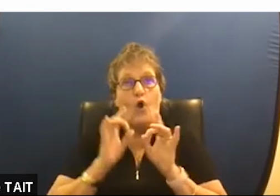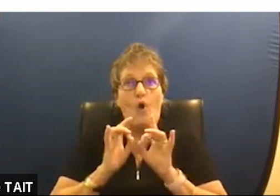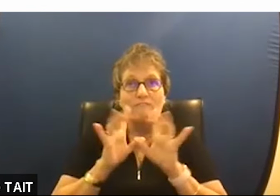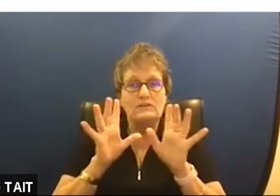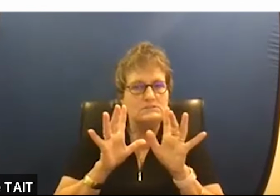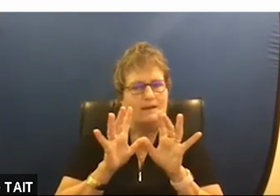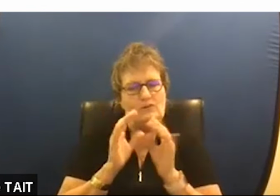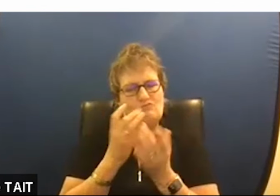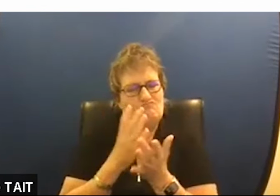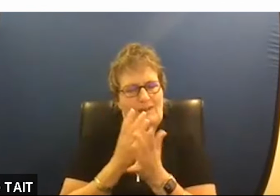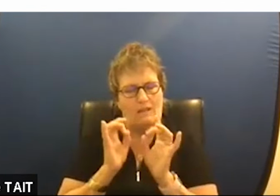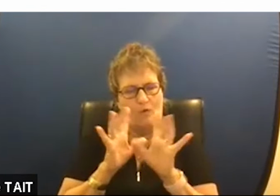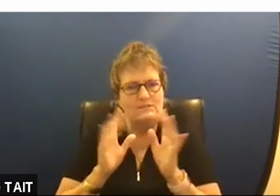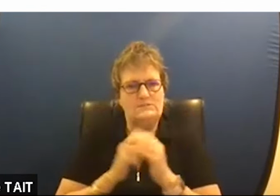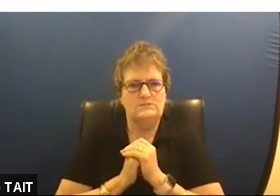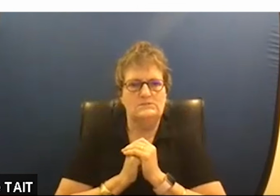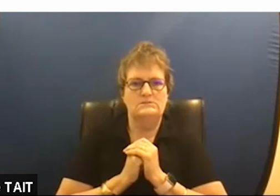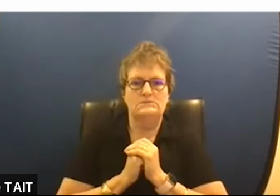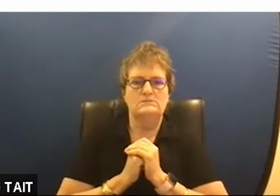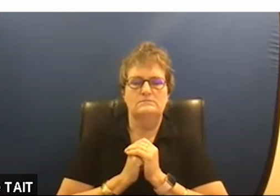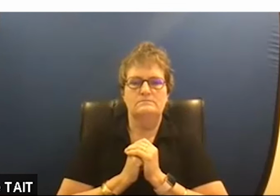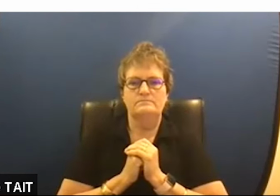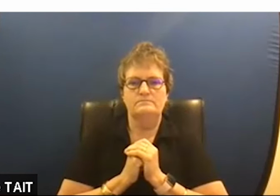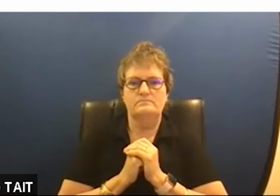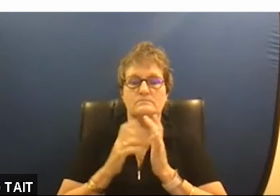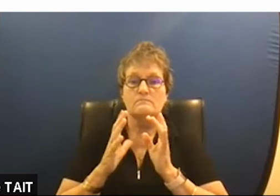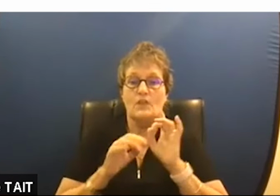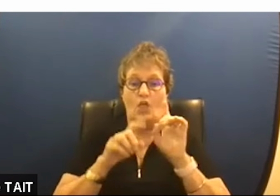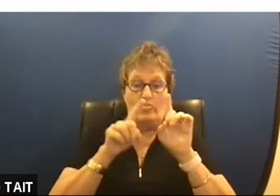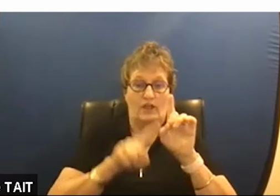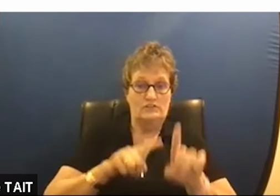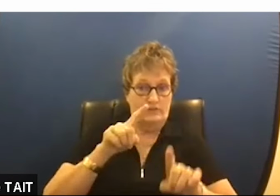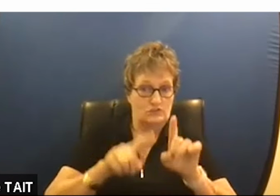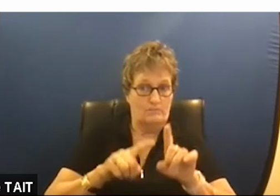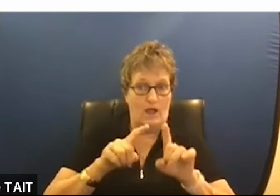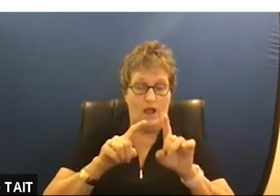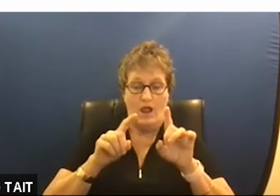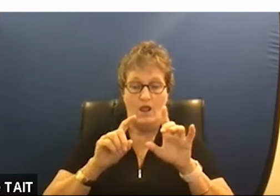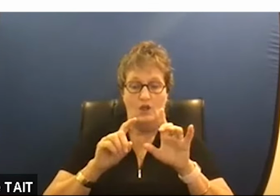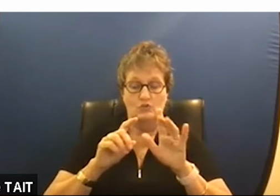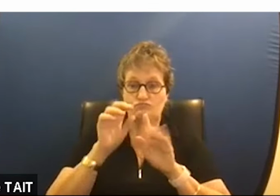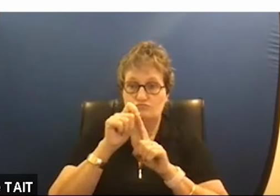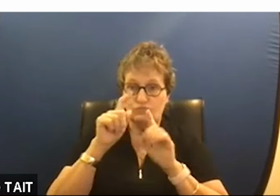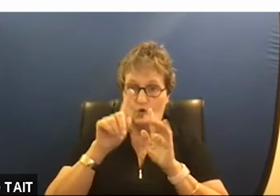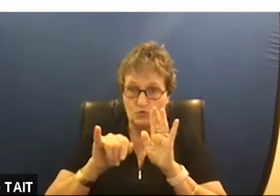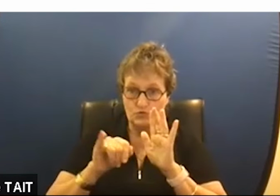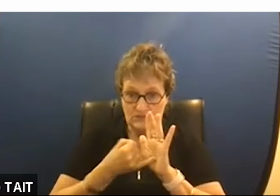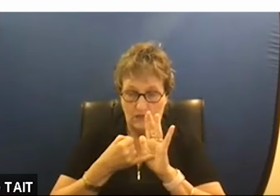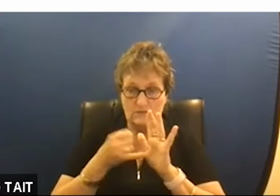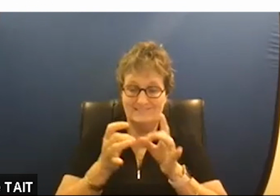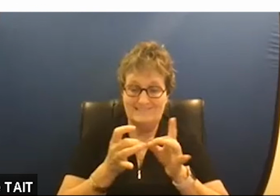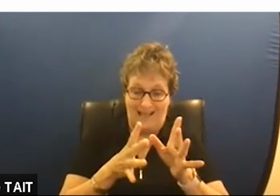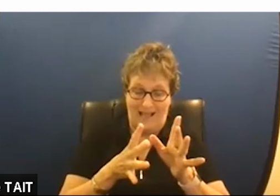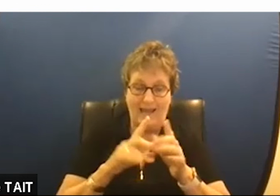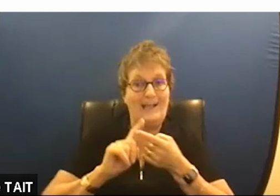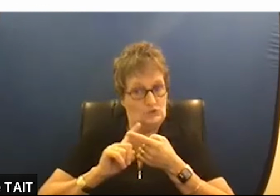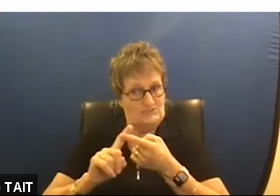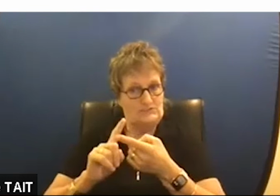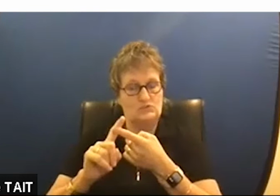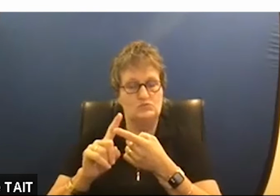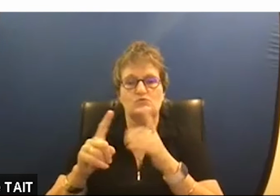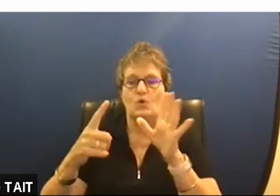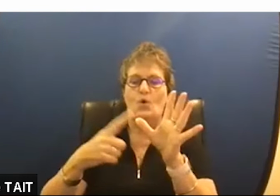the student-led spirit of how the Diversified Project started and how it continues, I'm going to hand over to Aaron to